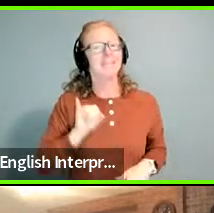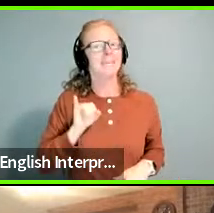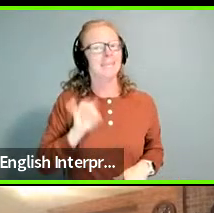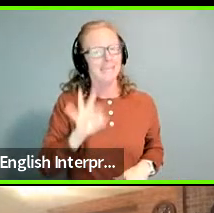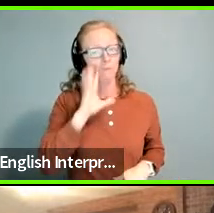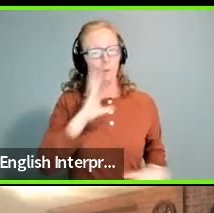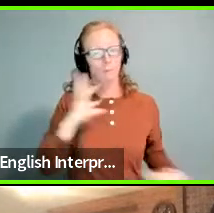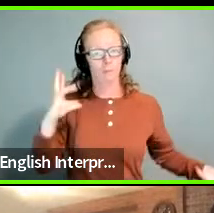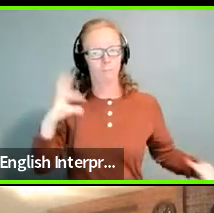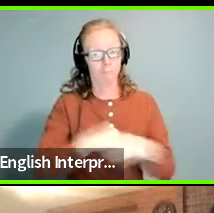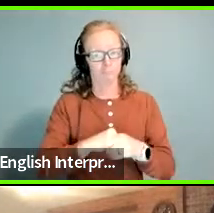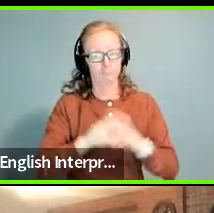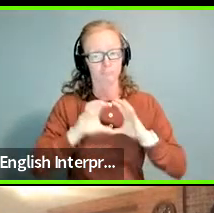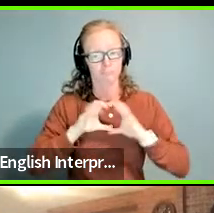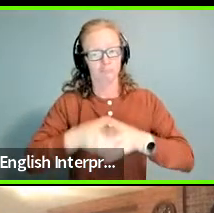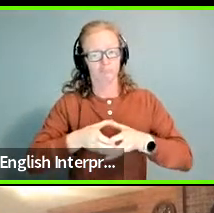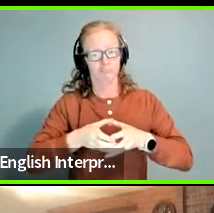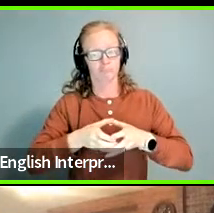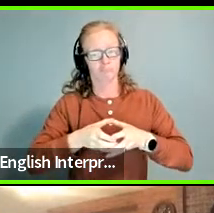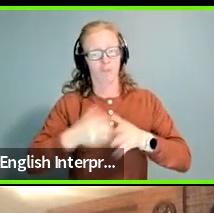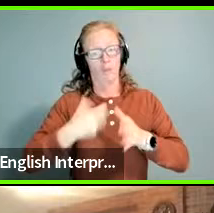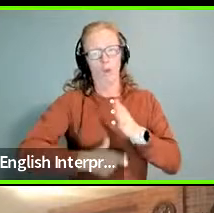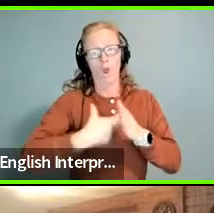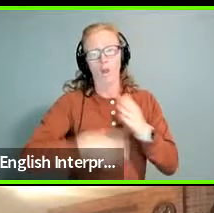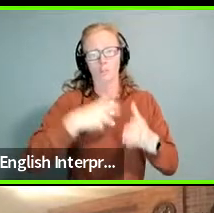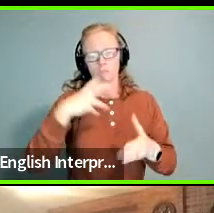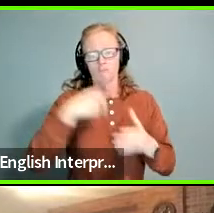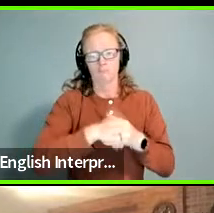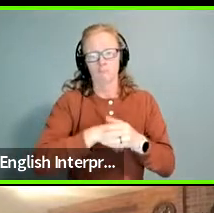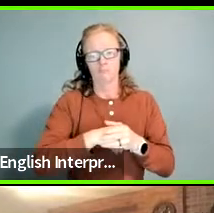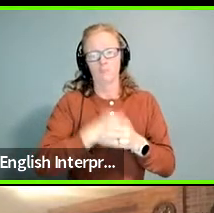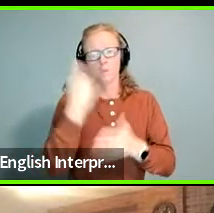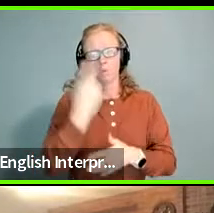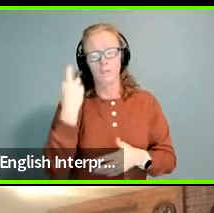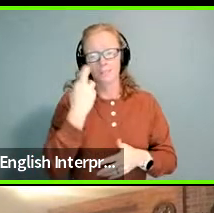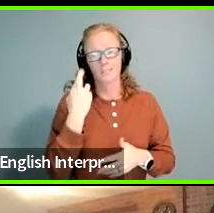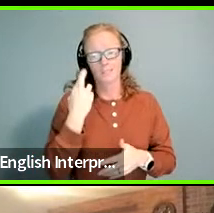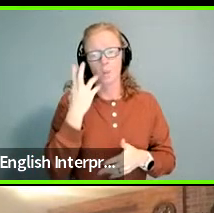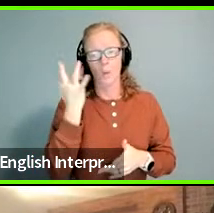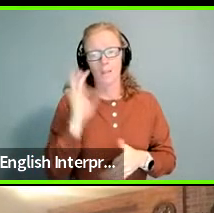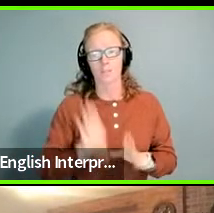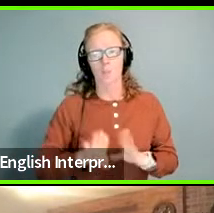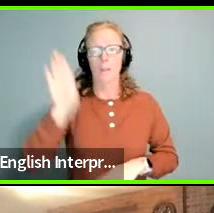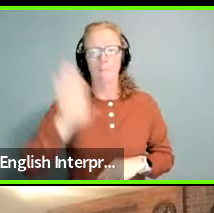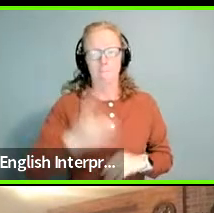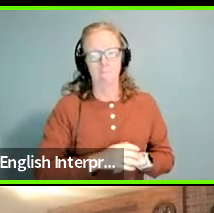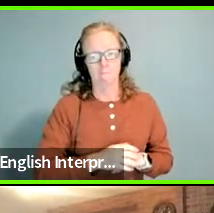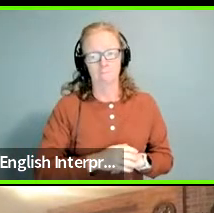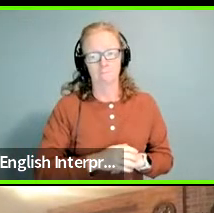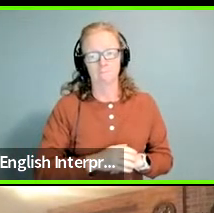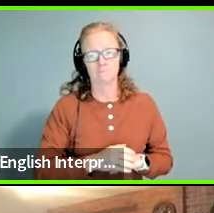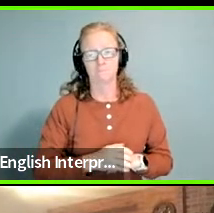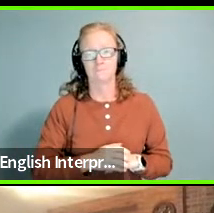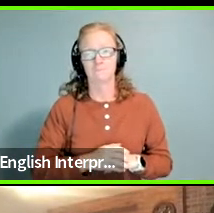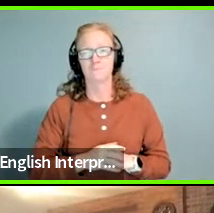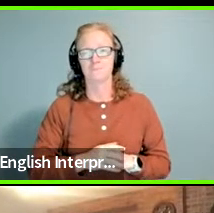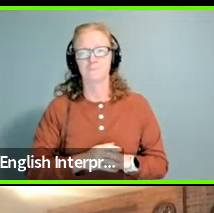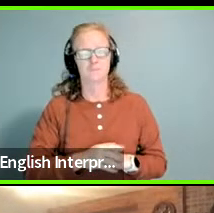lumped into the cost of this project as one of the reasons why the cost is going up.